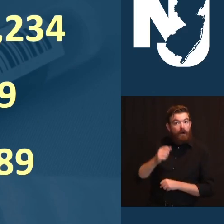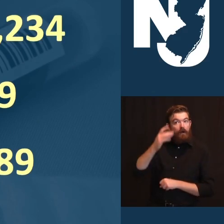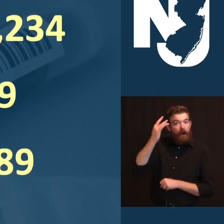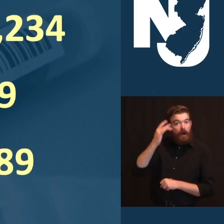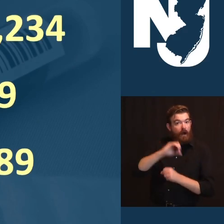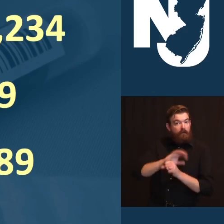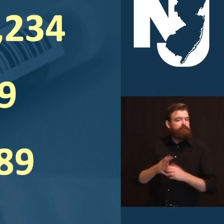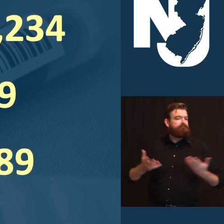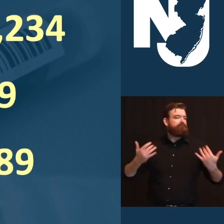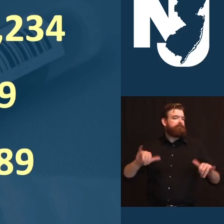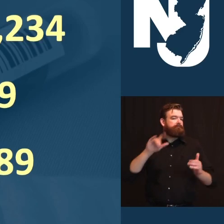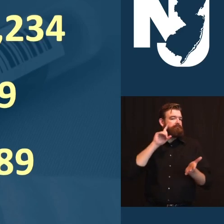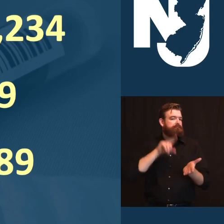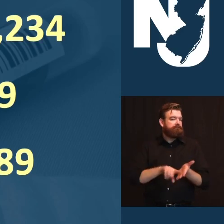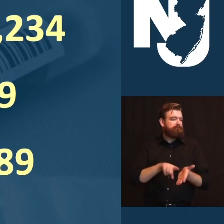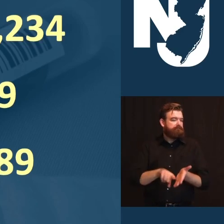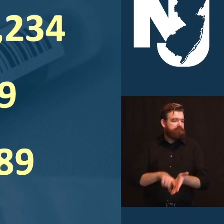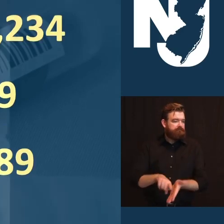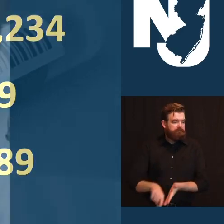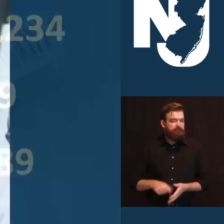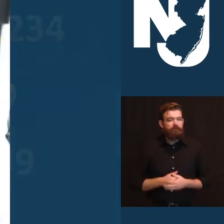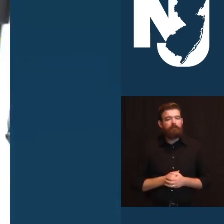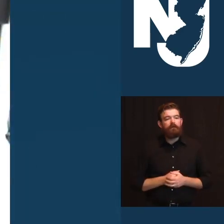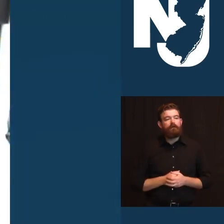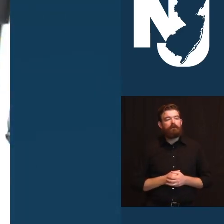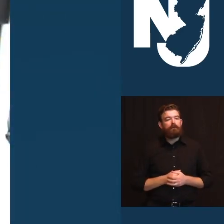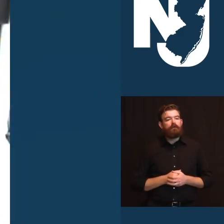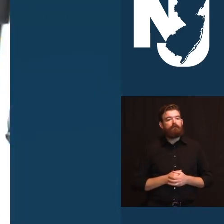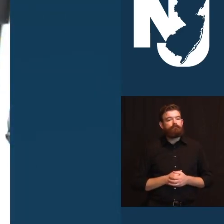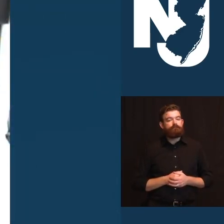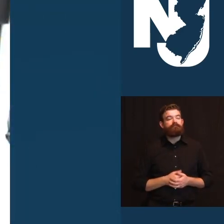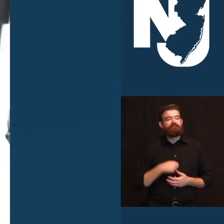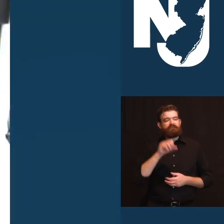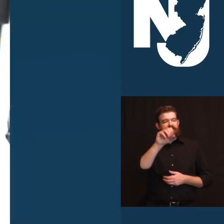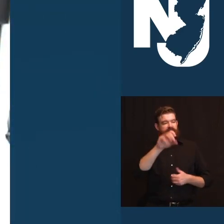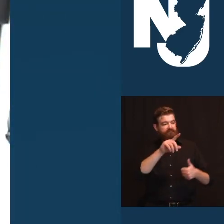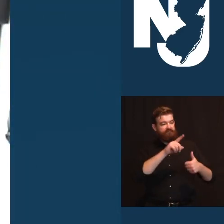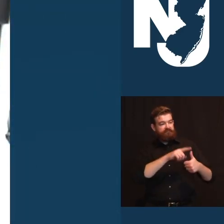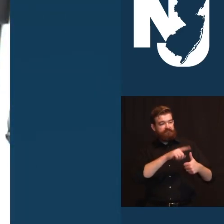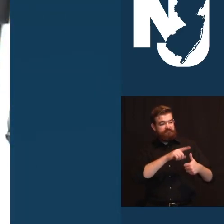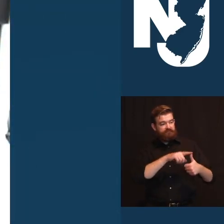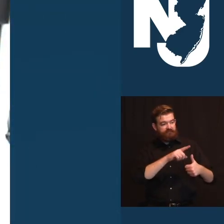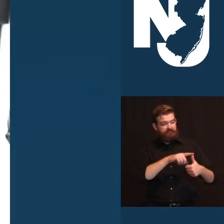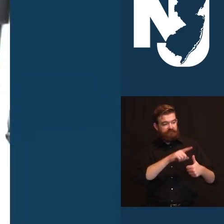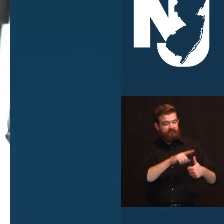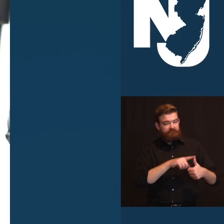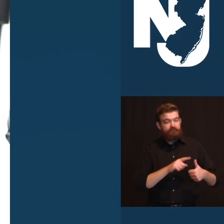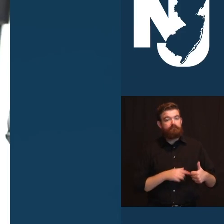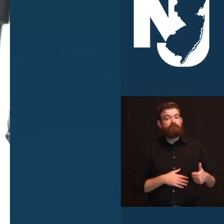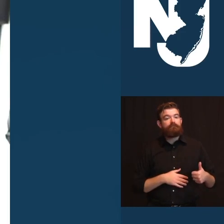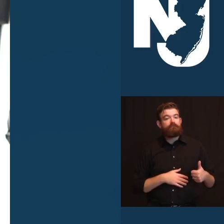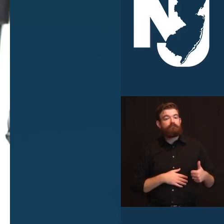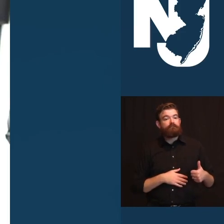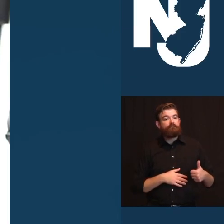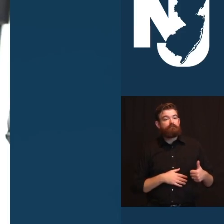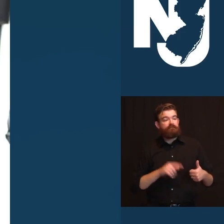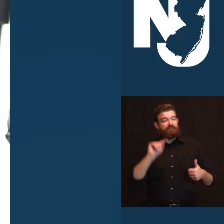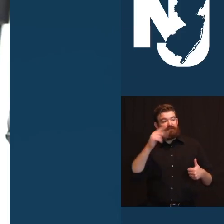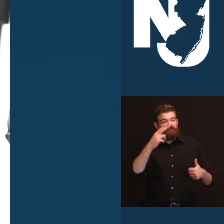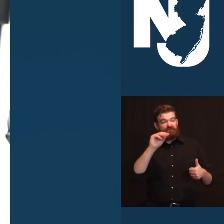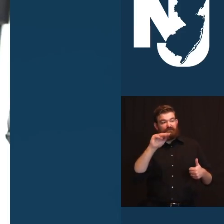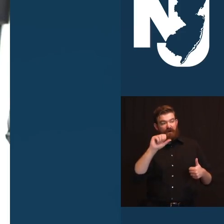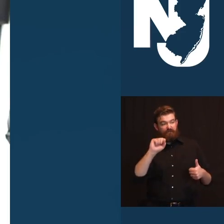lost. We start out today by remembering Milltown's Thomas Razlaski. He was born in Jersey City and was a resident of